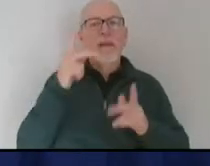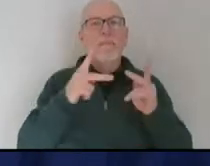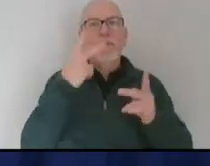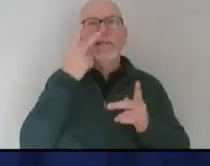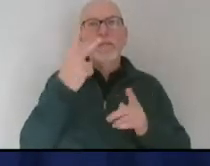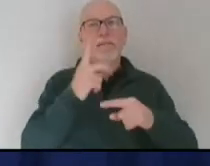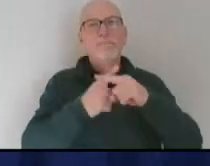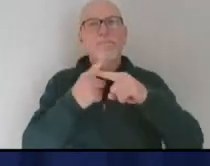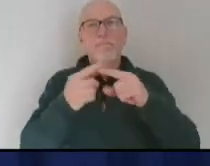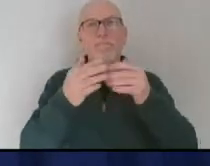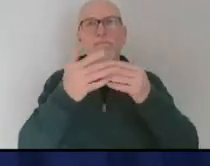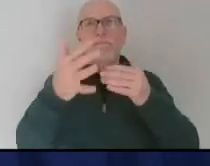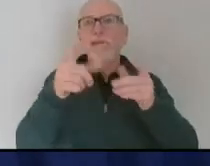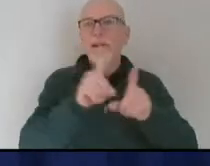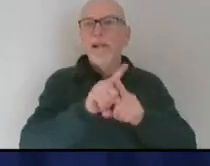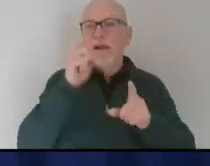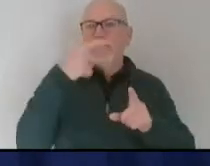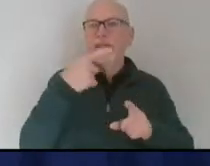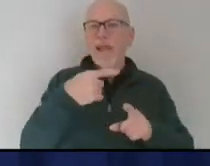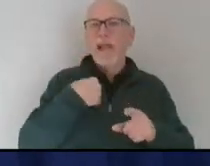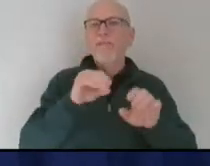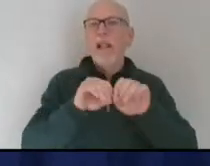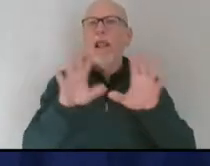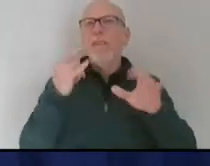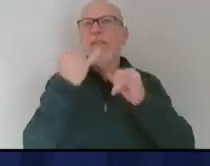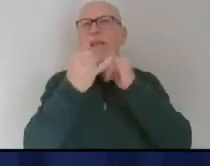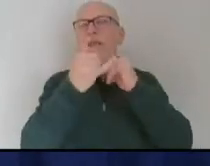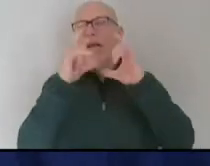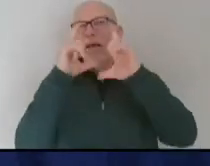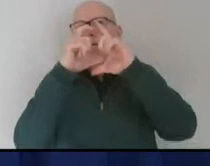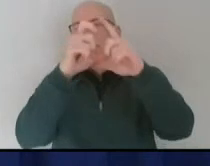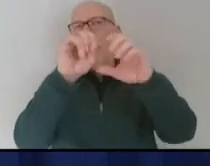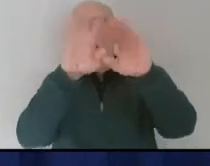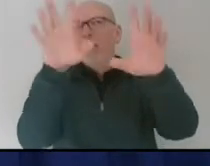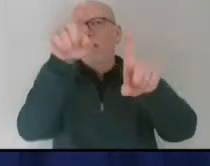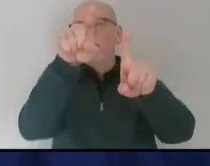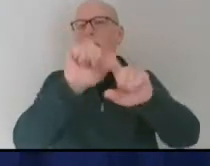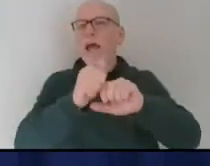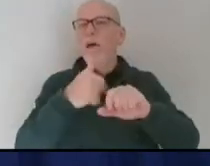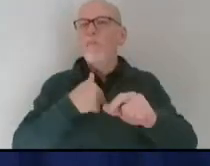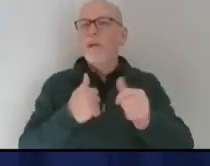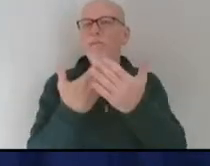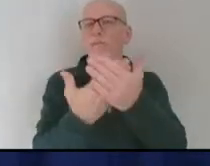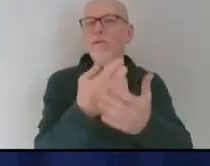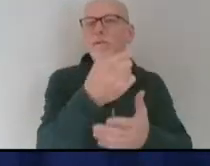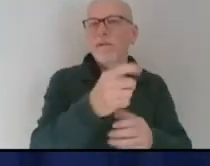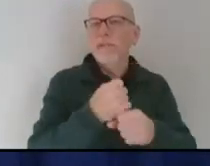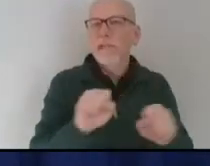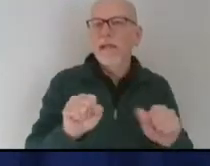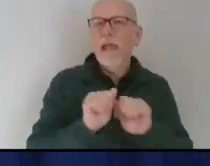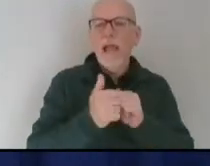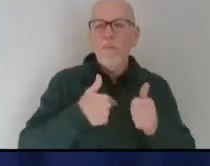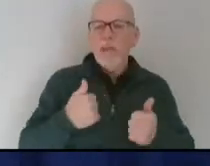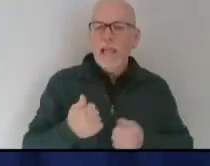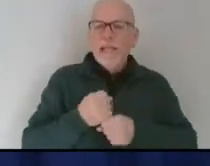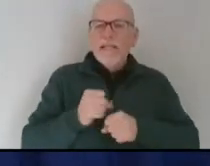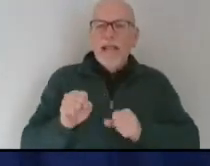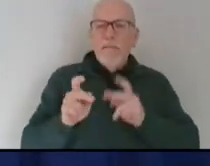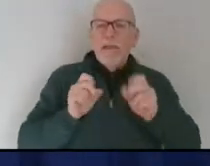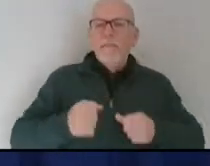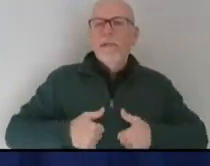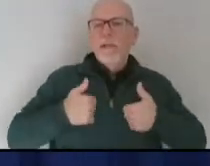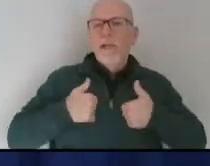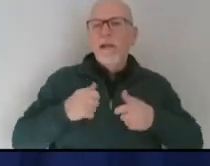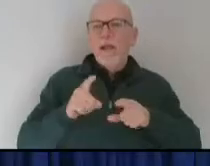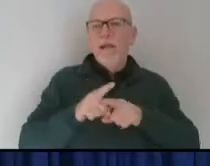that, as the governor says, there's a light at the end of the tunnel, and how do we get there, and how do we get there safely, and how do we save the most lives as